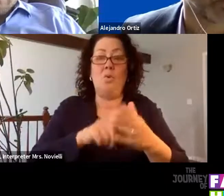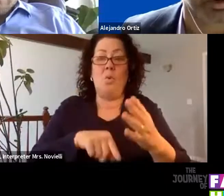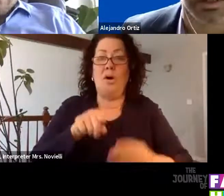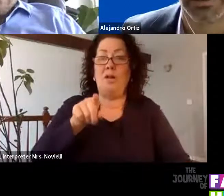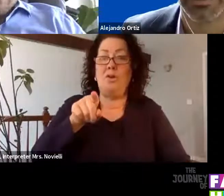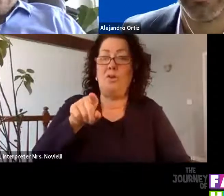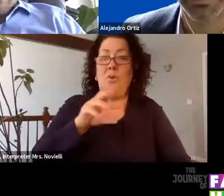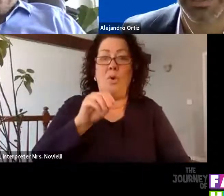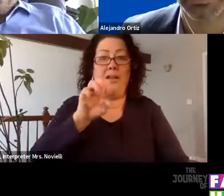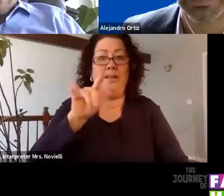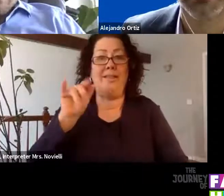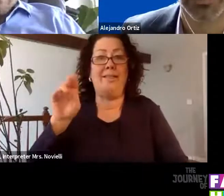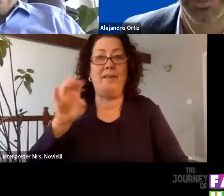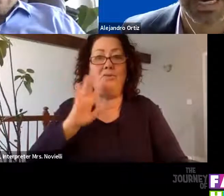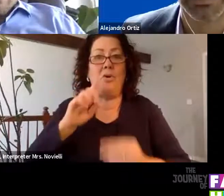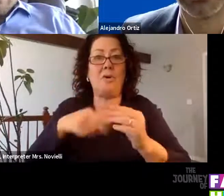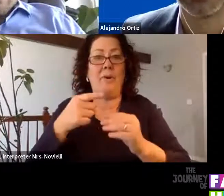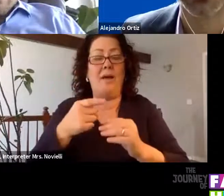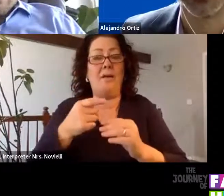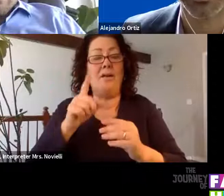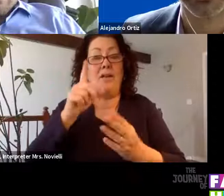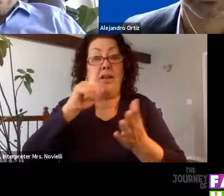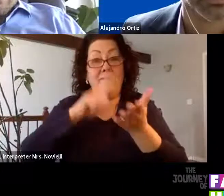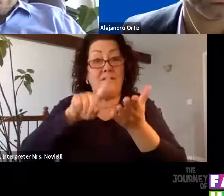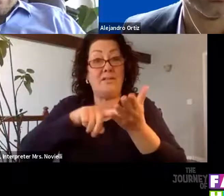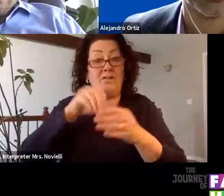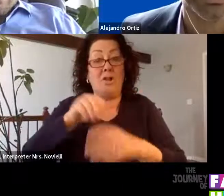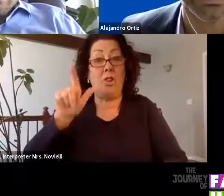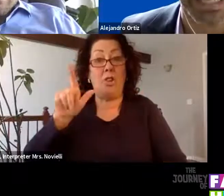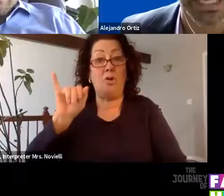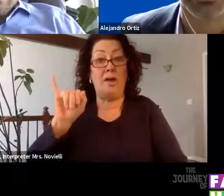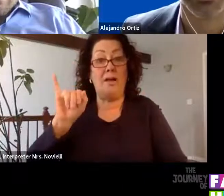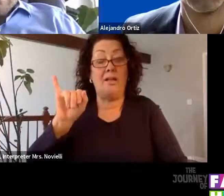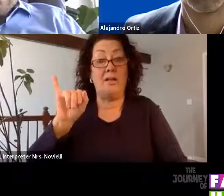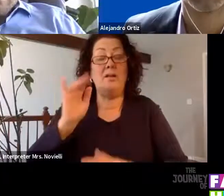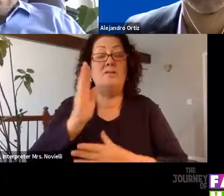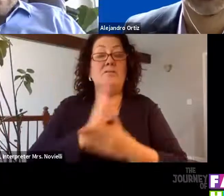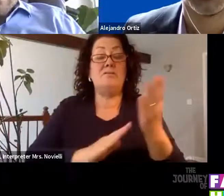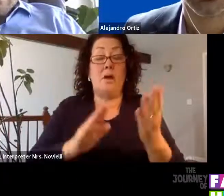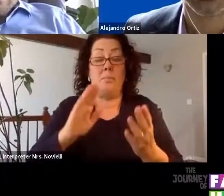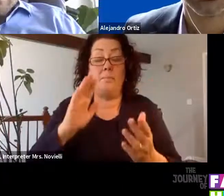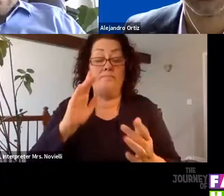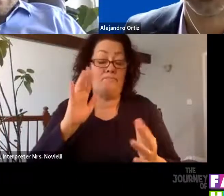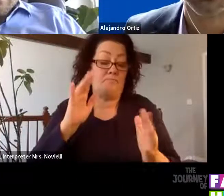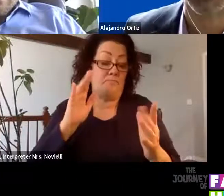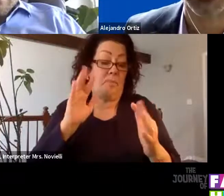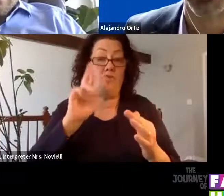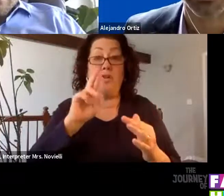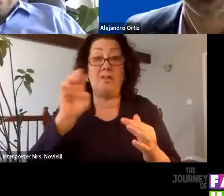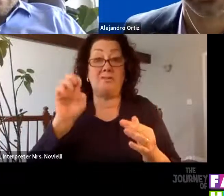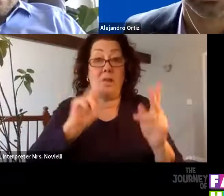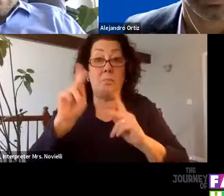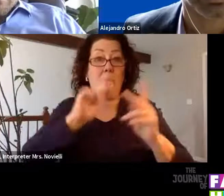about regarding the investigation out of Long Island and certain realtors doubling down on their potentially illegal